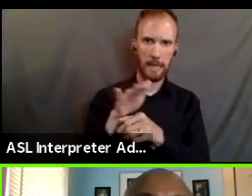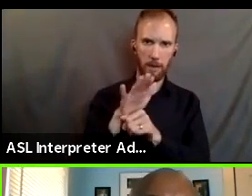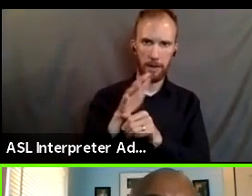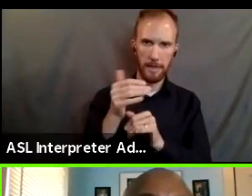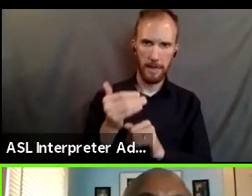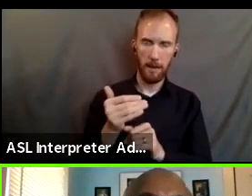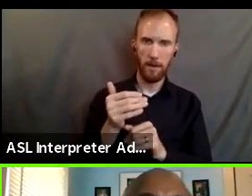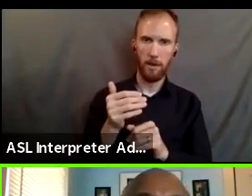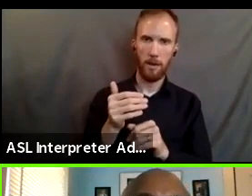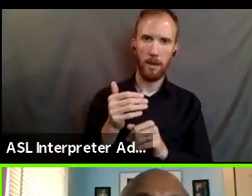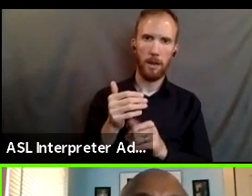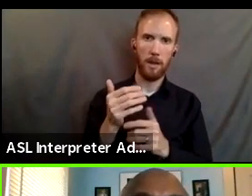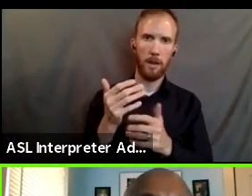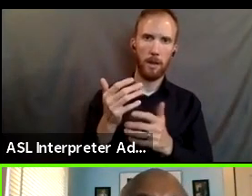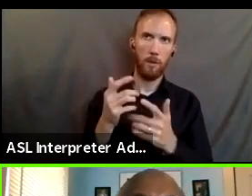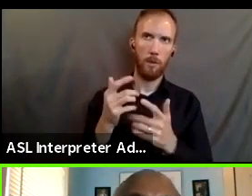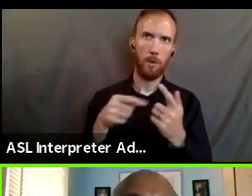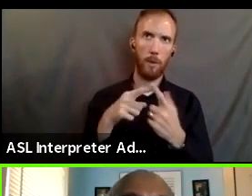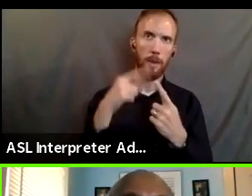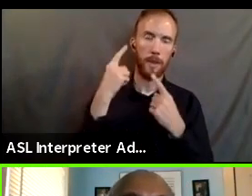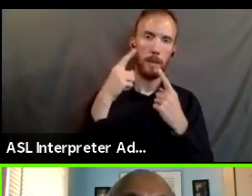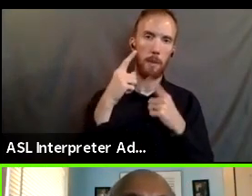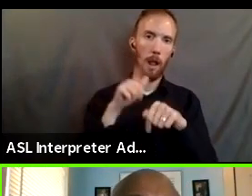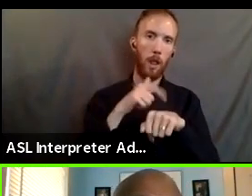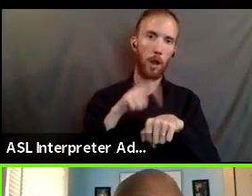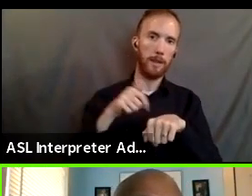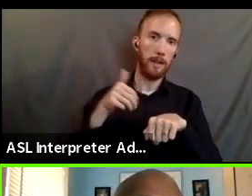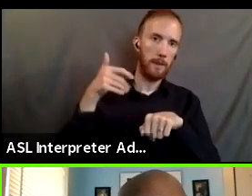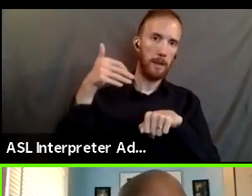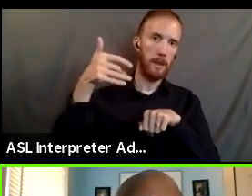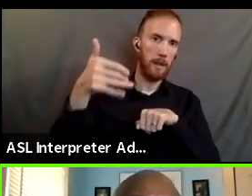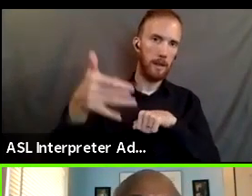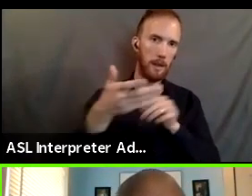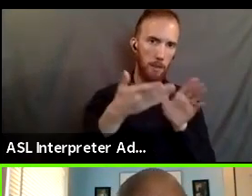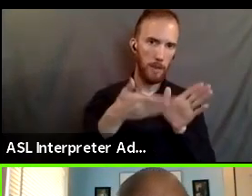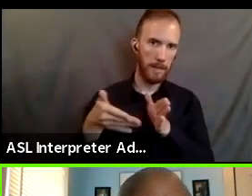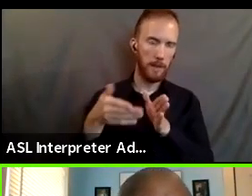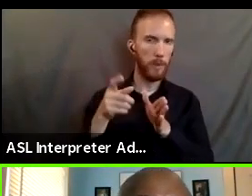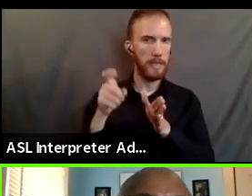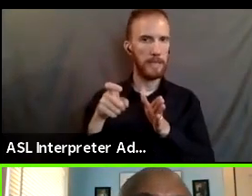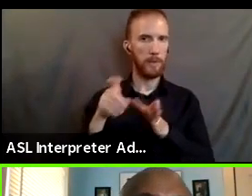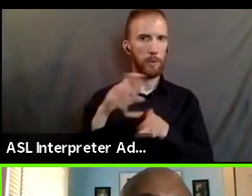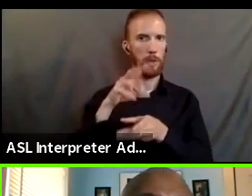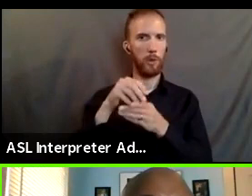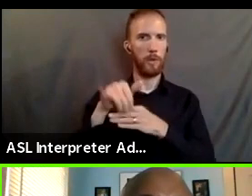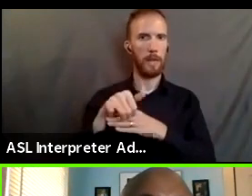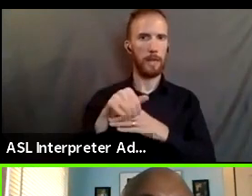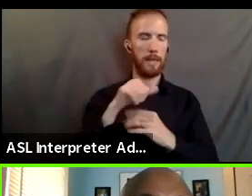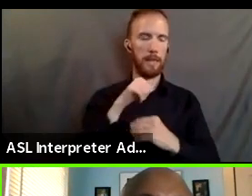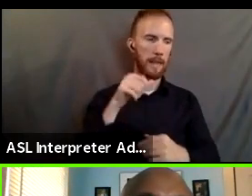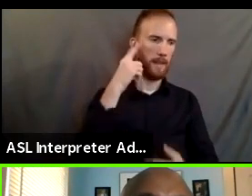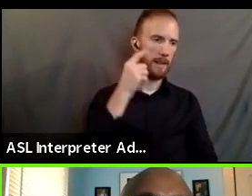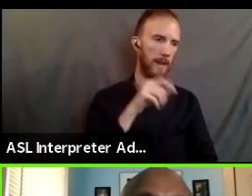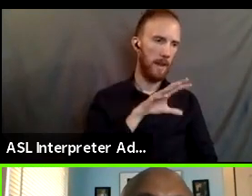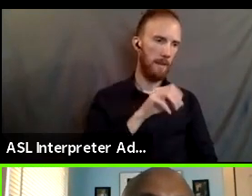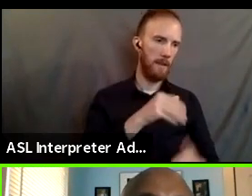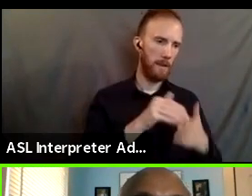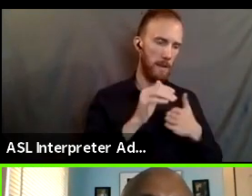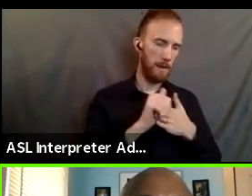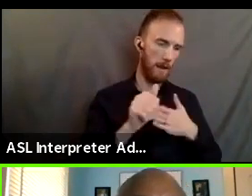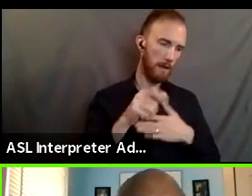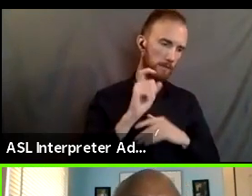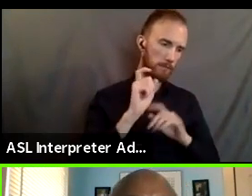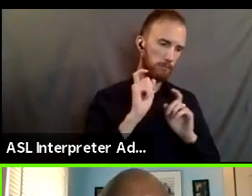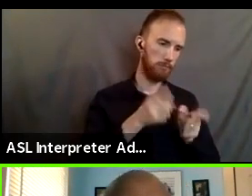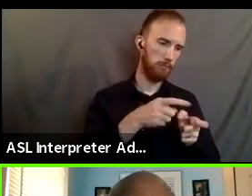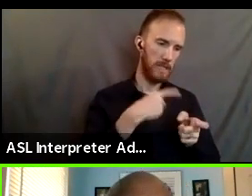looking long-term planning that has to be part of the conversation versus okay there's the 50 million dollars for a chinatown high school what's